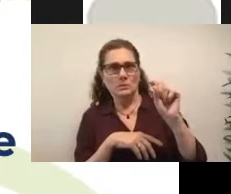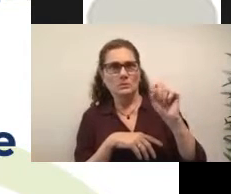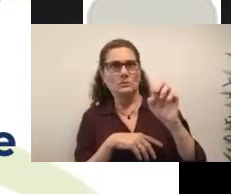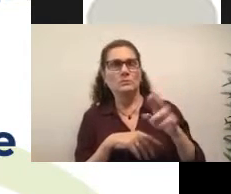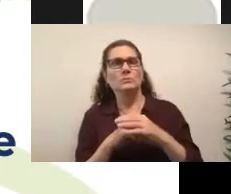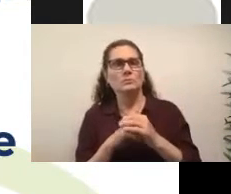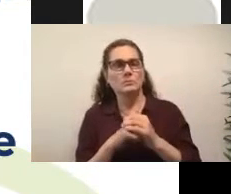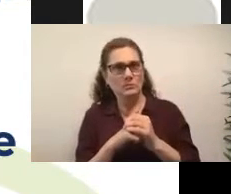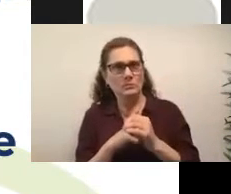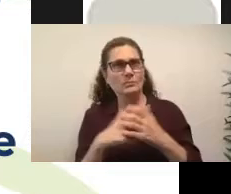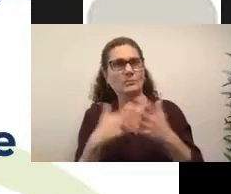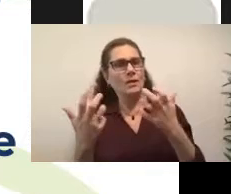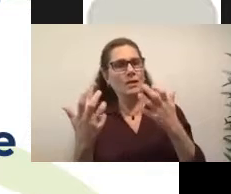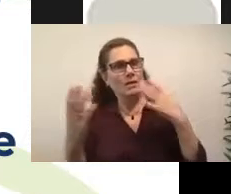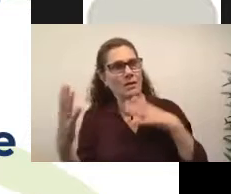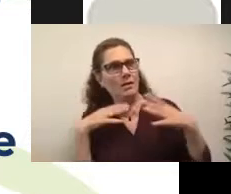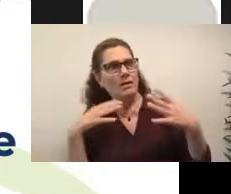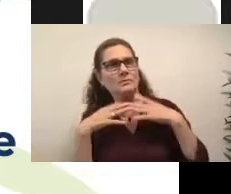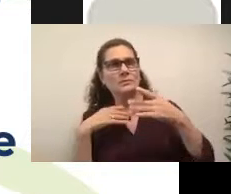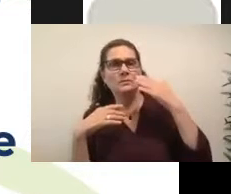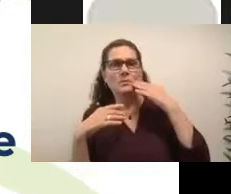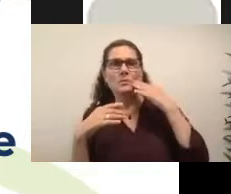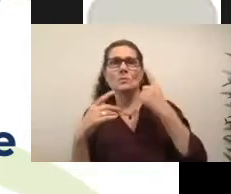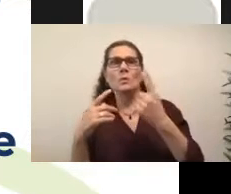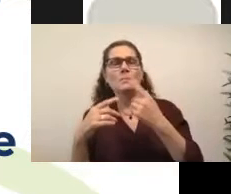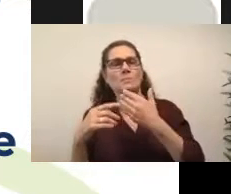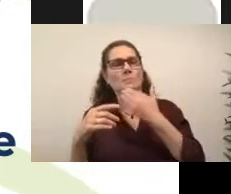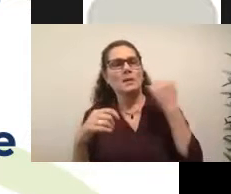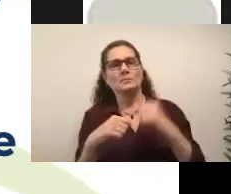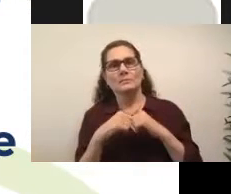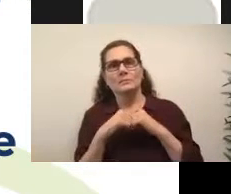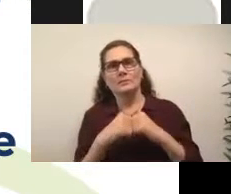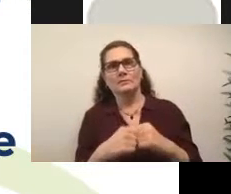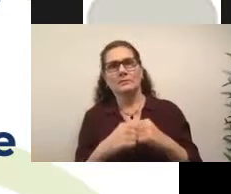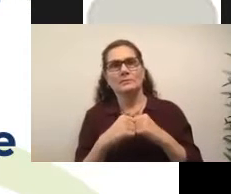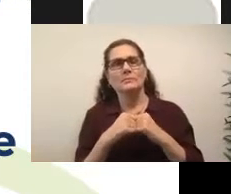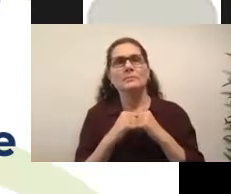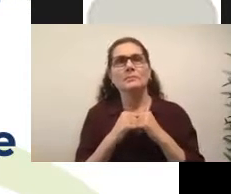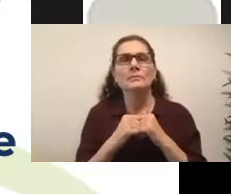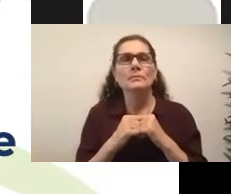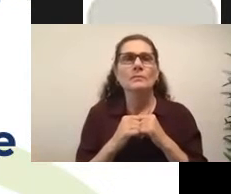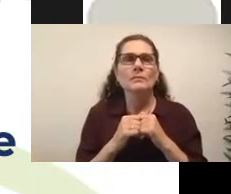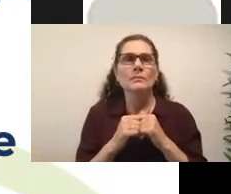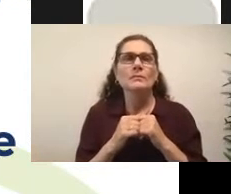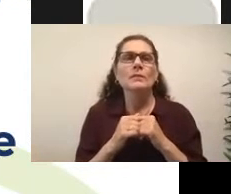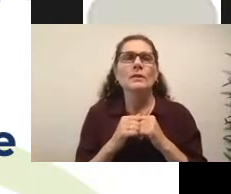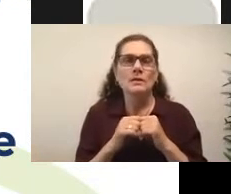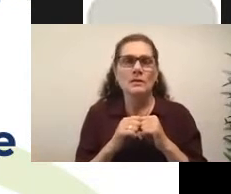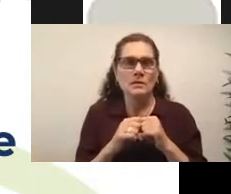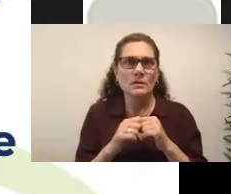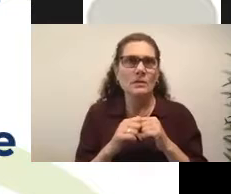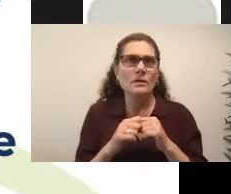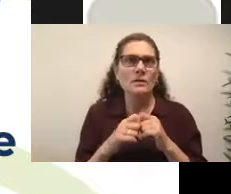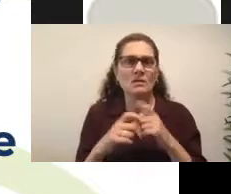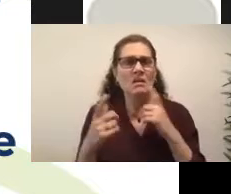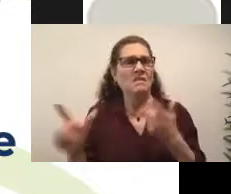protection against the virus. We know that the process is very quick. We are not seeing long lines right now, and